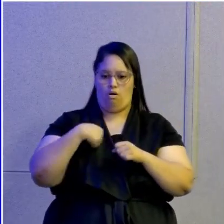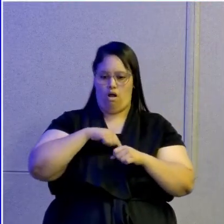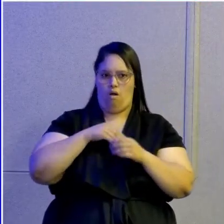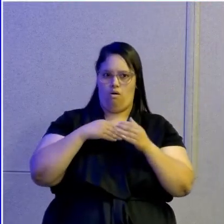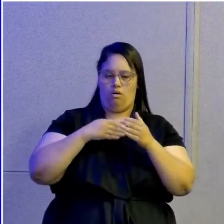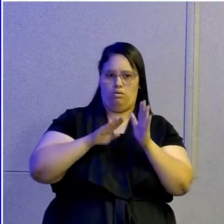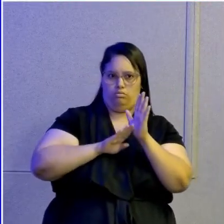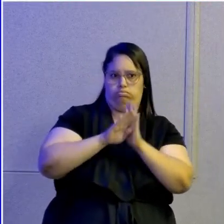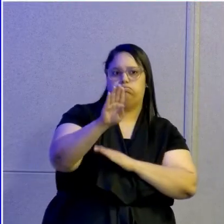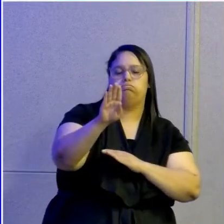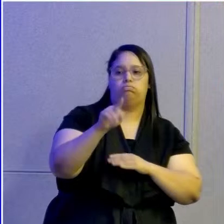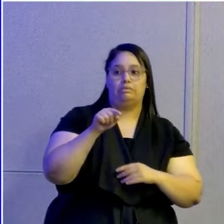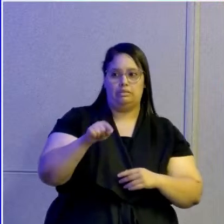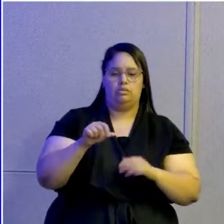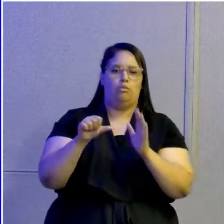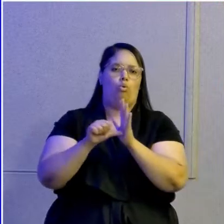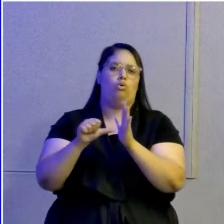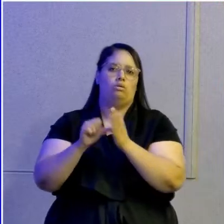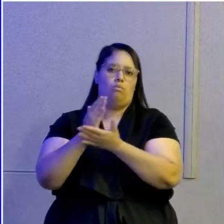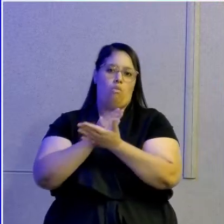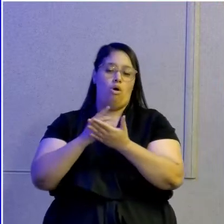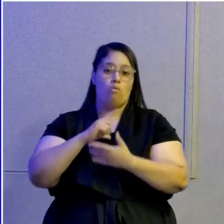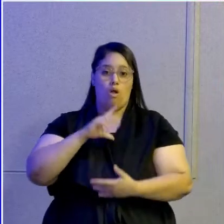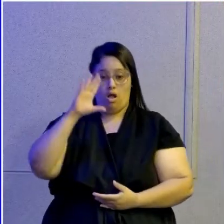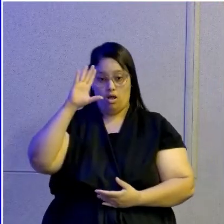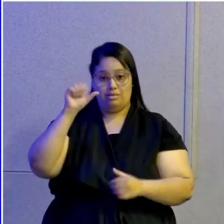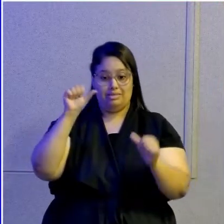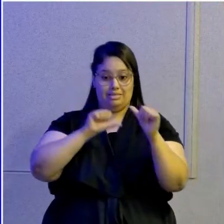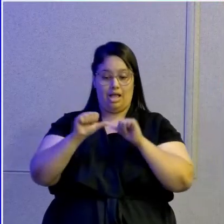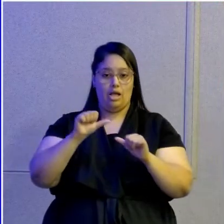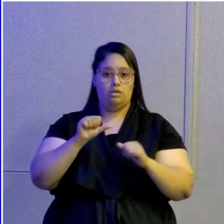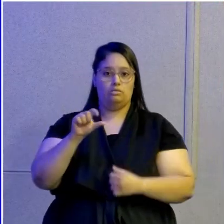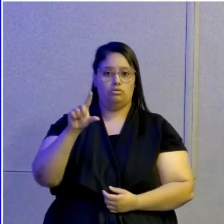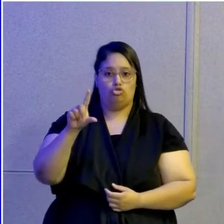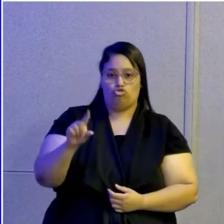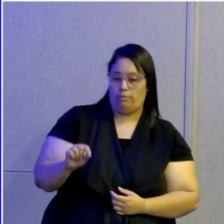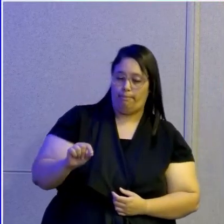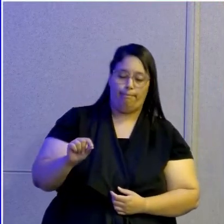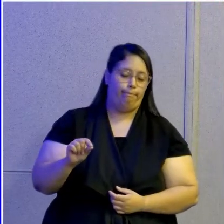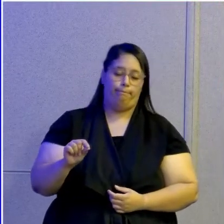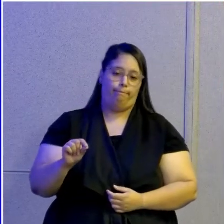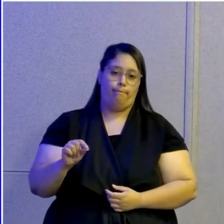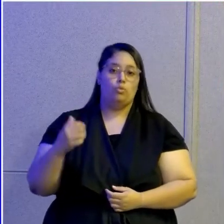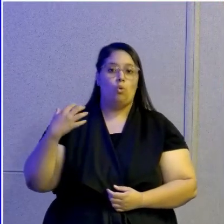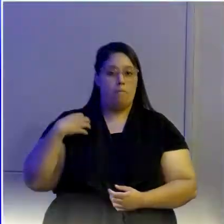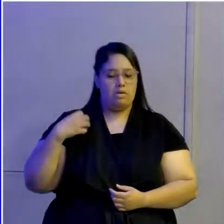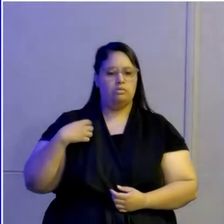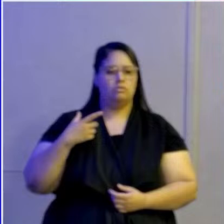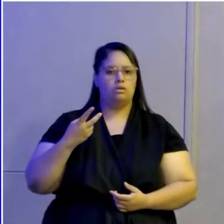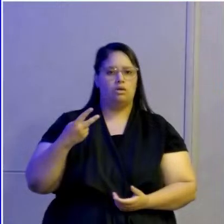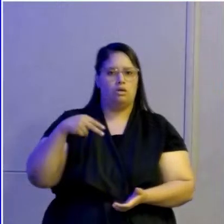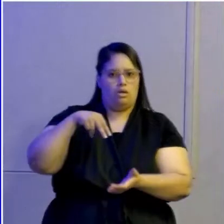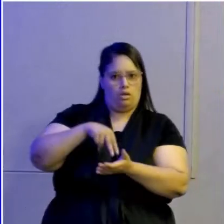very important component because remember, science doesn't come cheap, okay? And the minister's got to stand